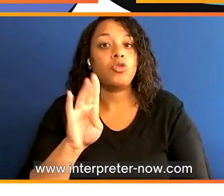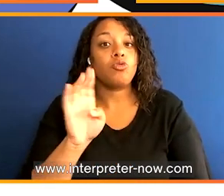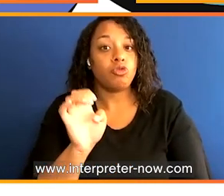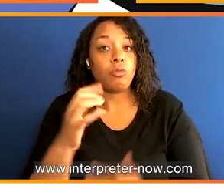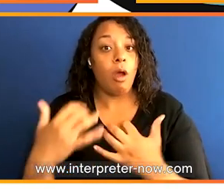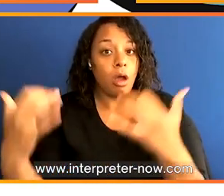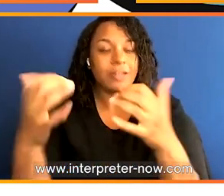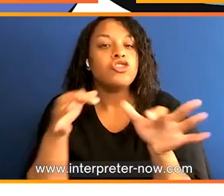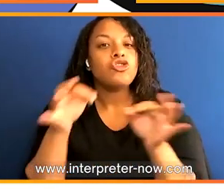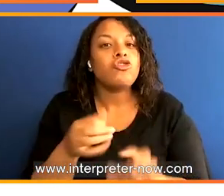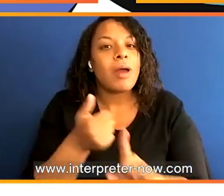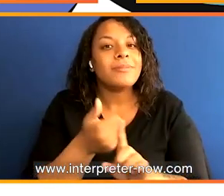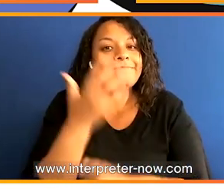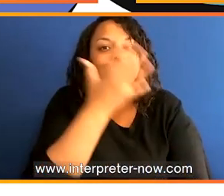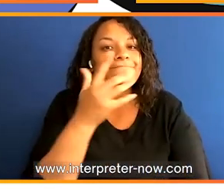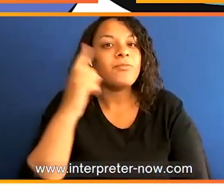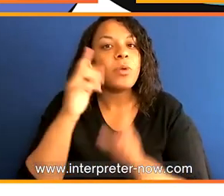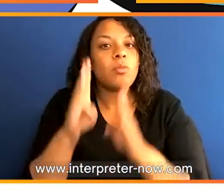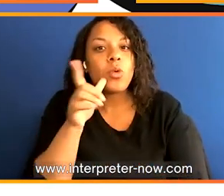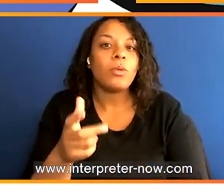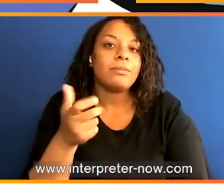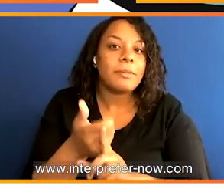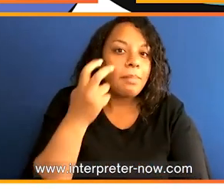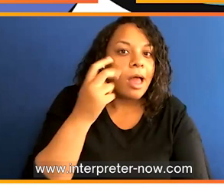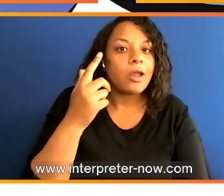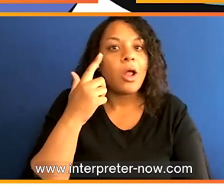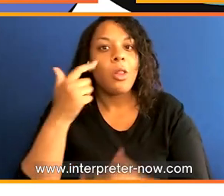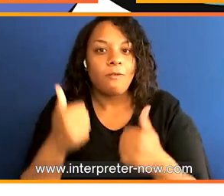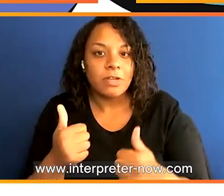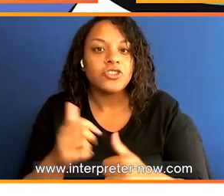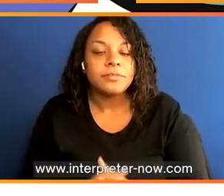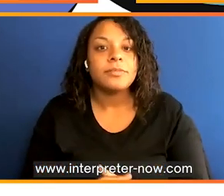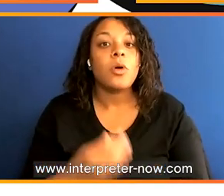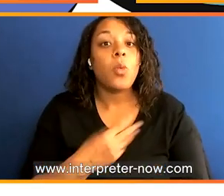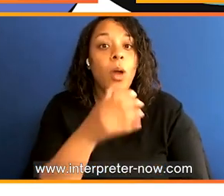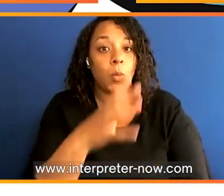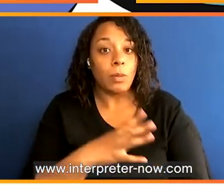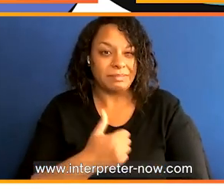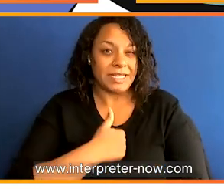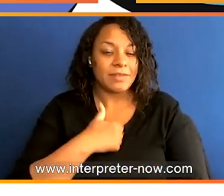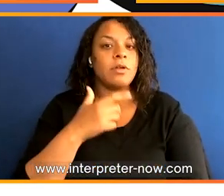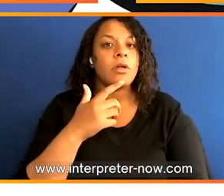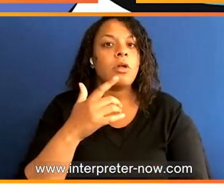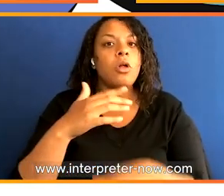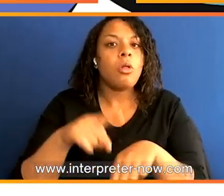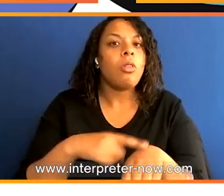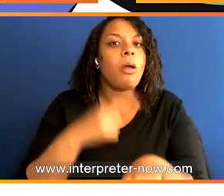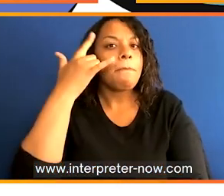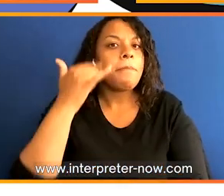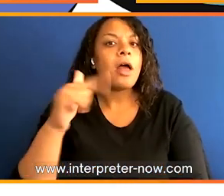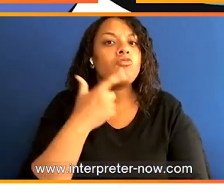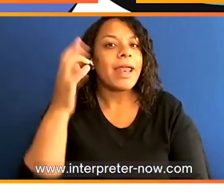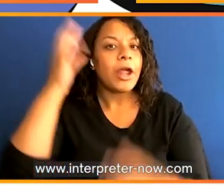for anybody who is blind or low vision. So I'm a white woman with long blonde and red hair. I'm